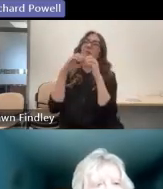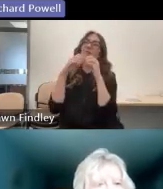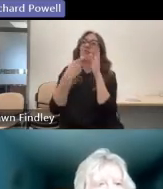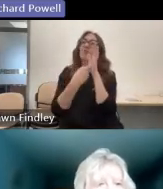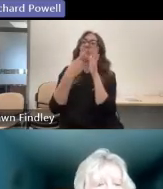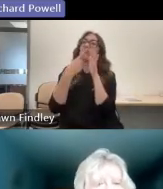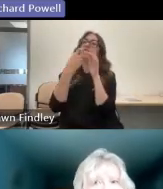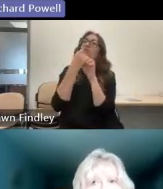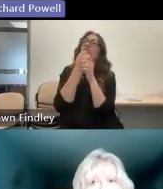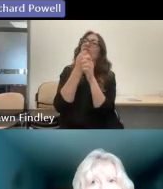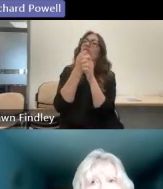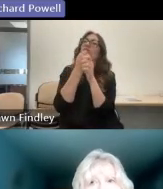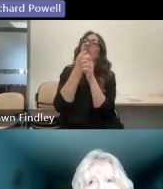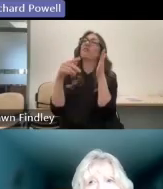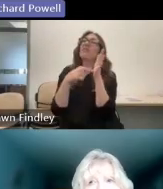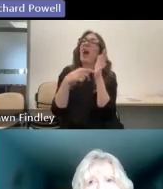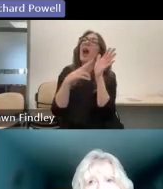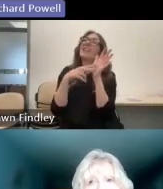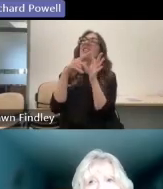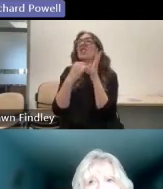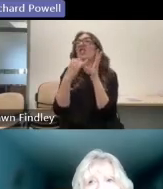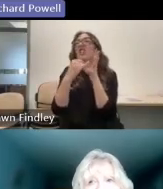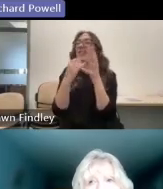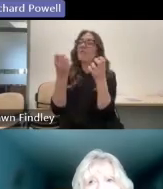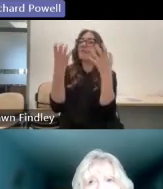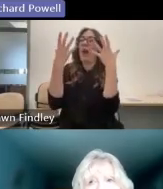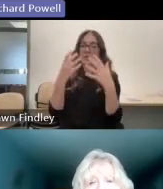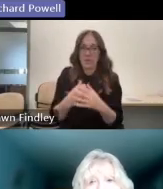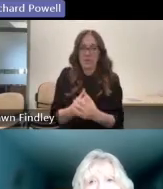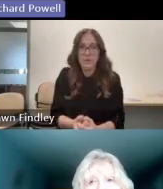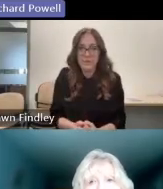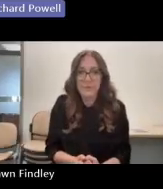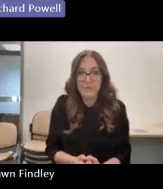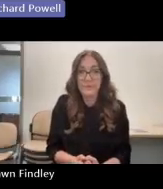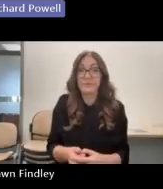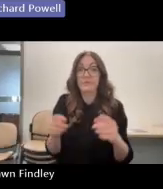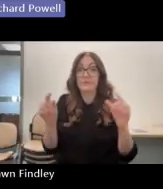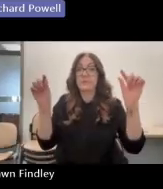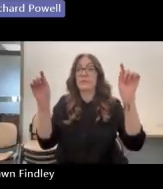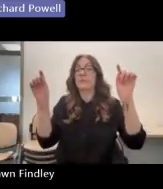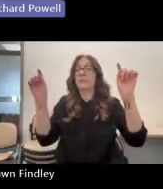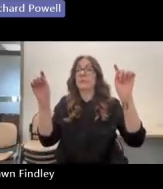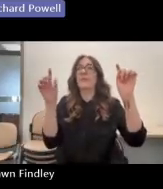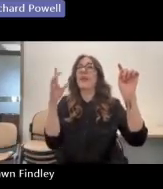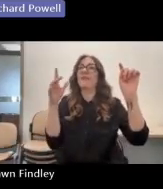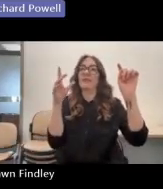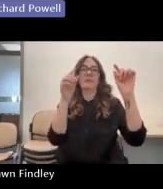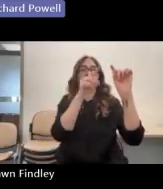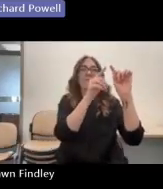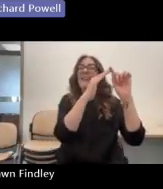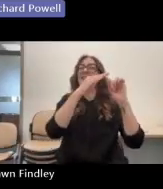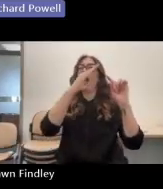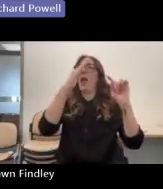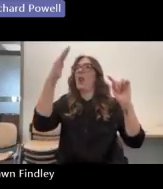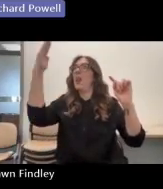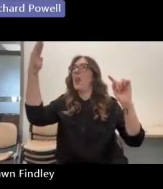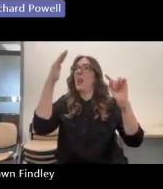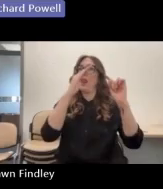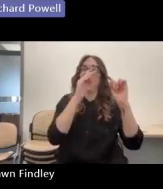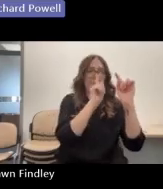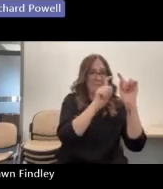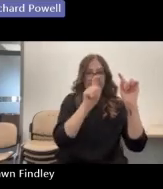Depending on the person, depends on whether I adjust this setting or not. So the question is, can they